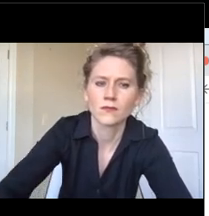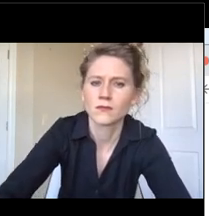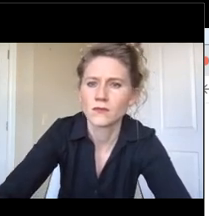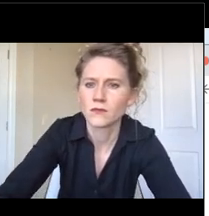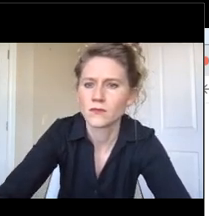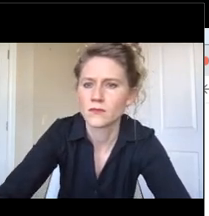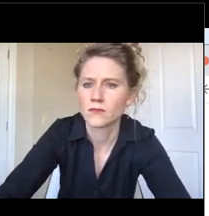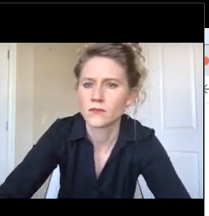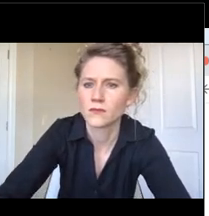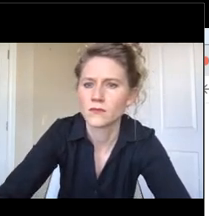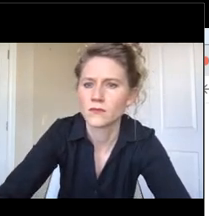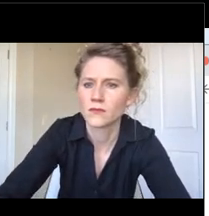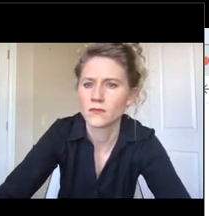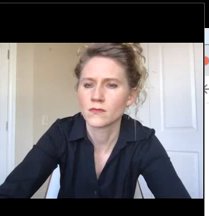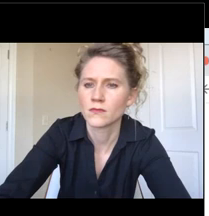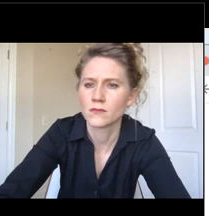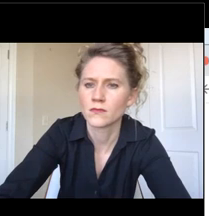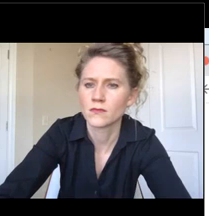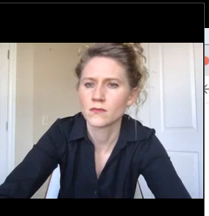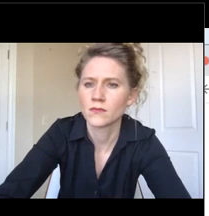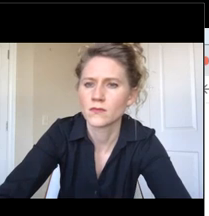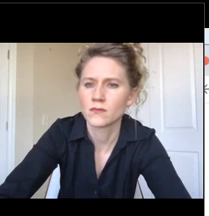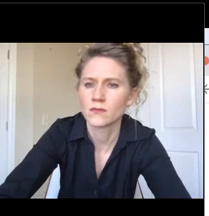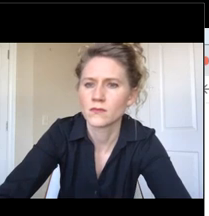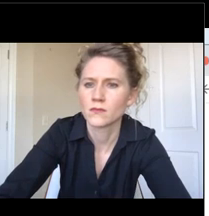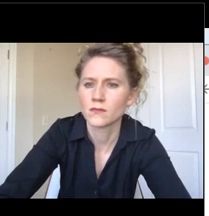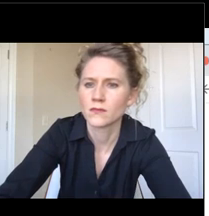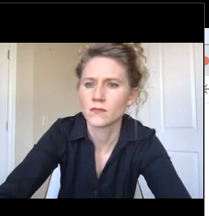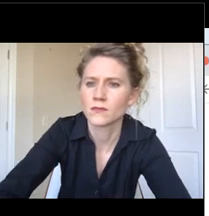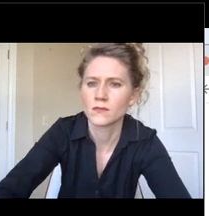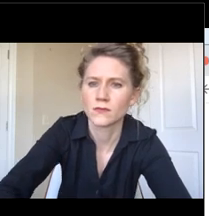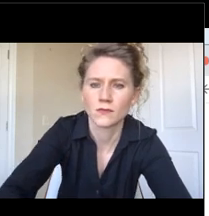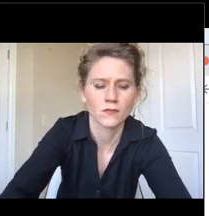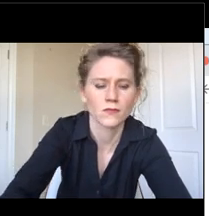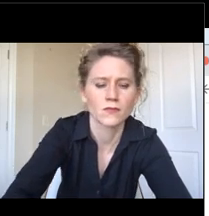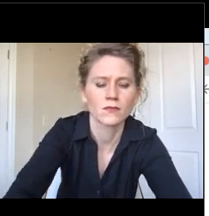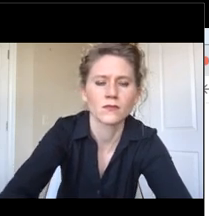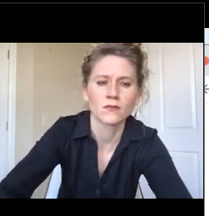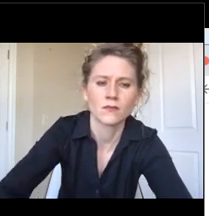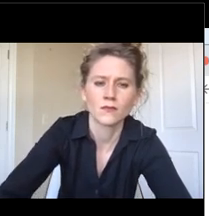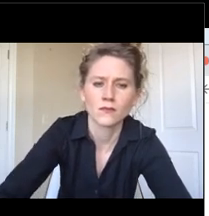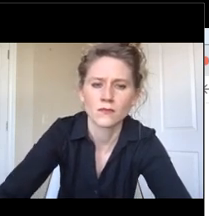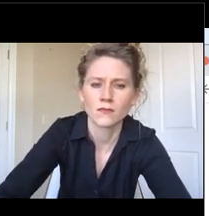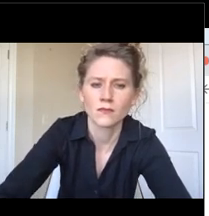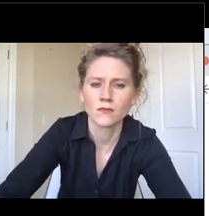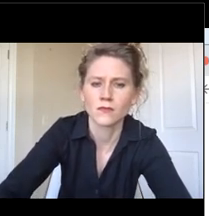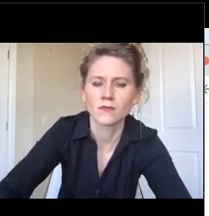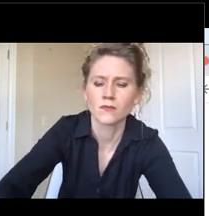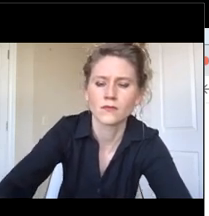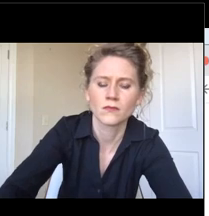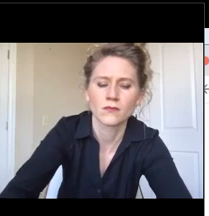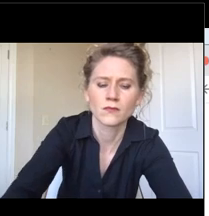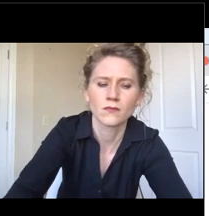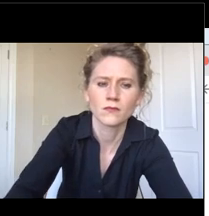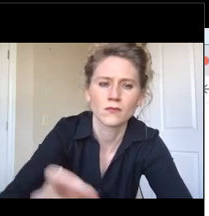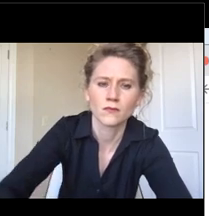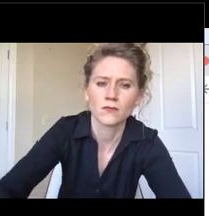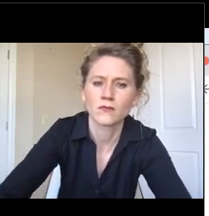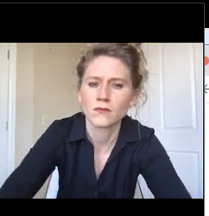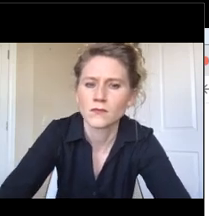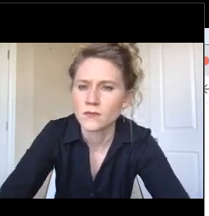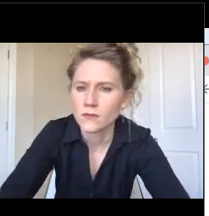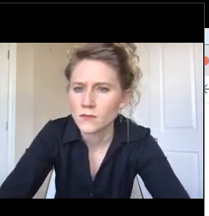while I'm putting in these factors, some of these options along the left here begin to gray out and some stay darker,